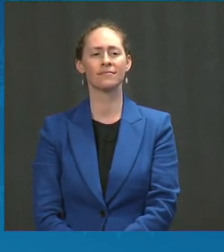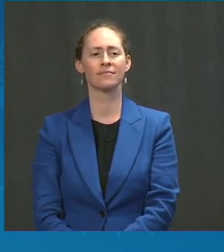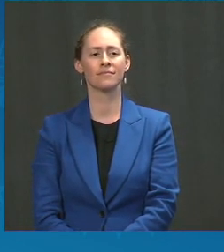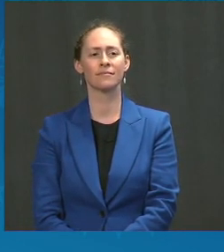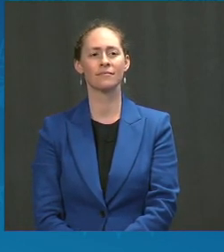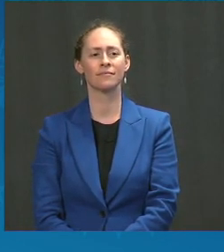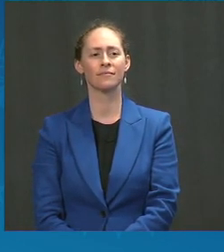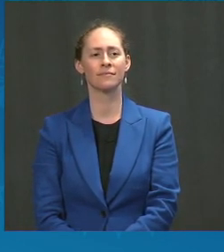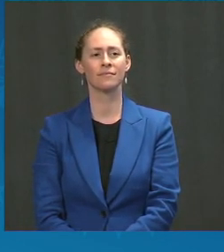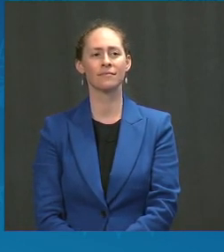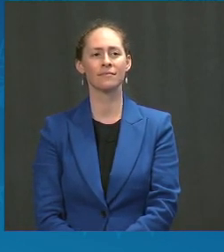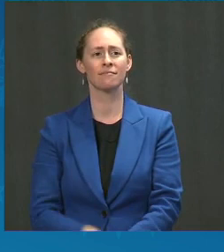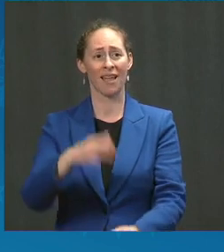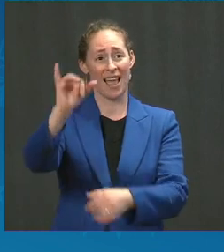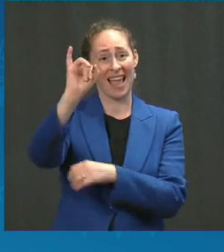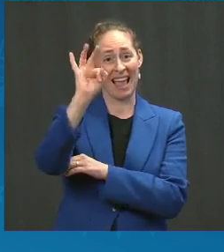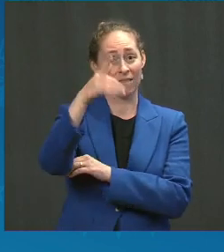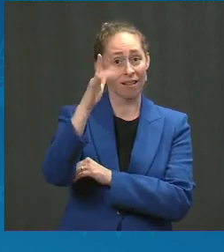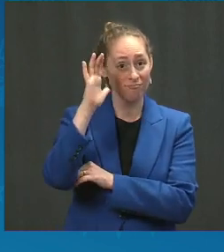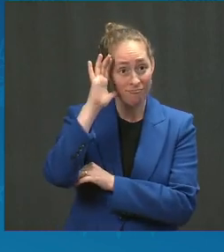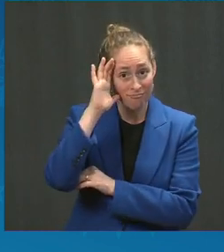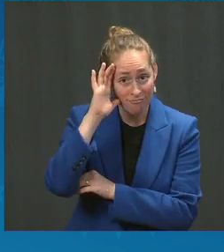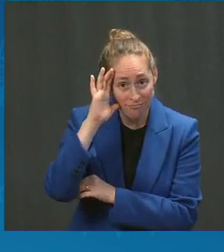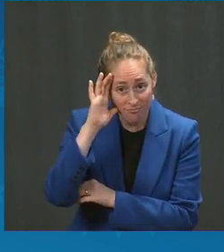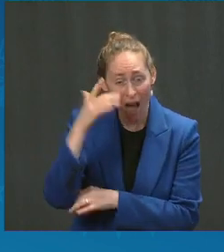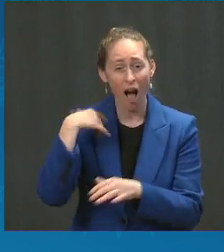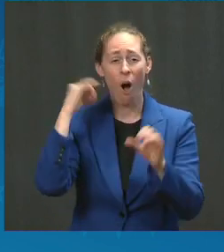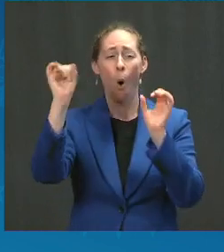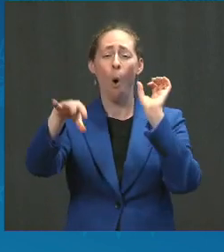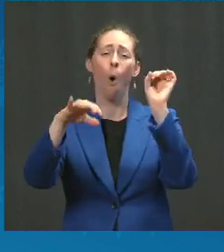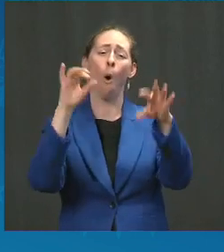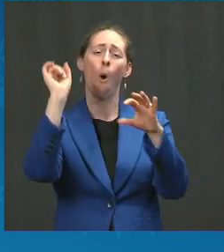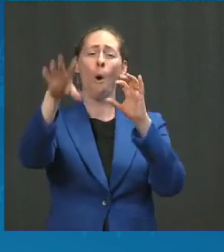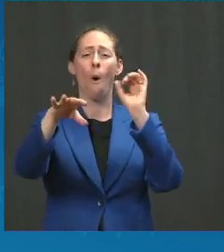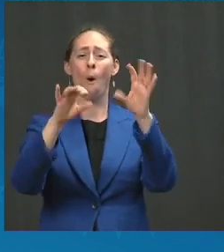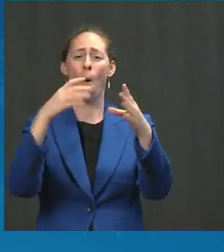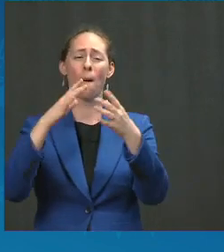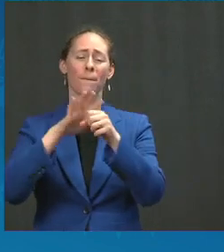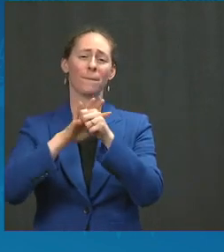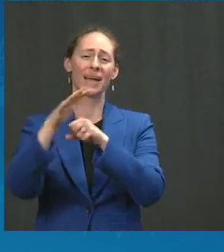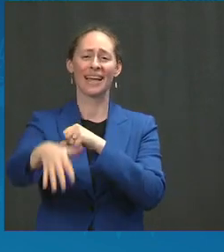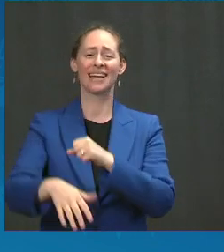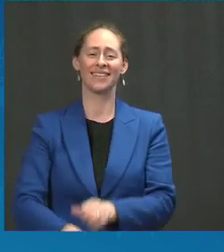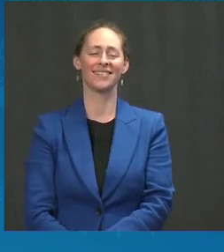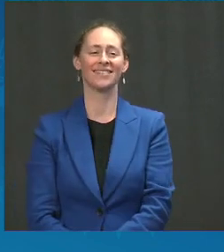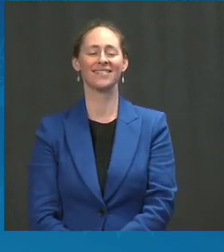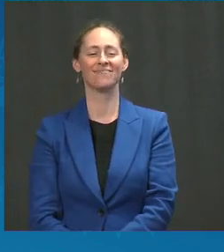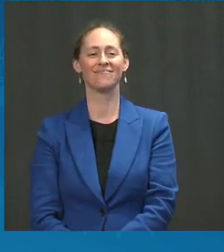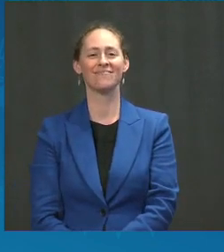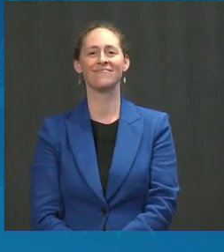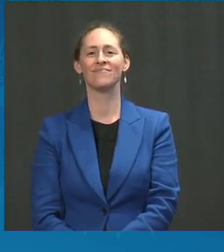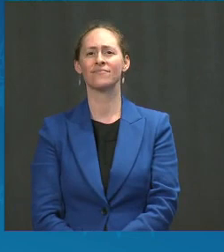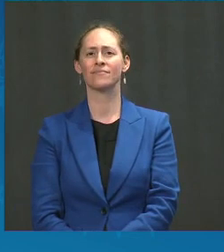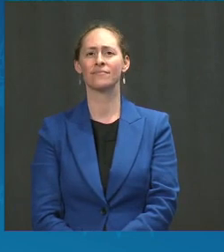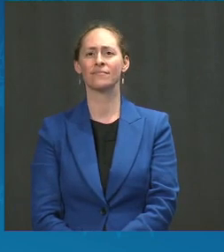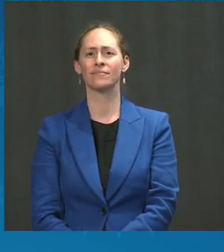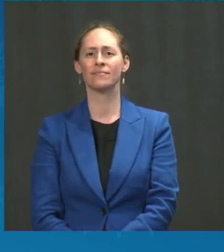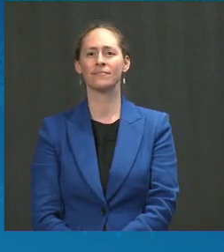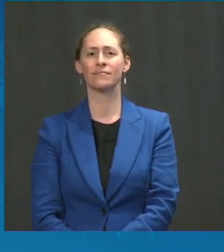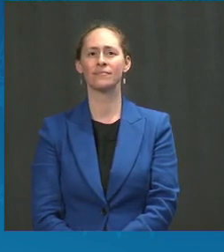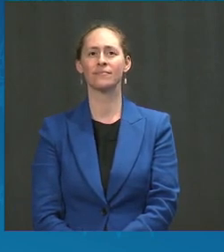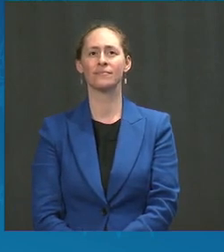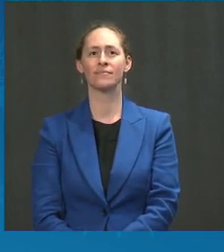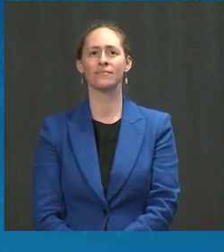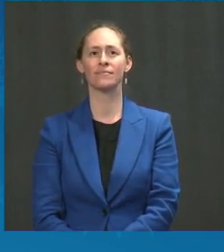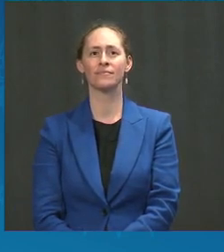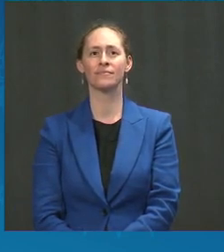certainly have plenty of stories to tell. Yeah, that's Thank right. you again. Thank you. Well, let me add my thanks to you, Madam Vice President and